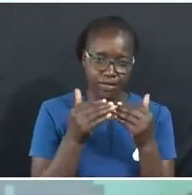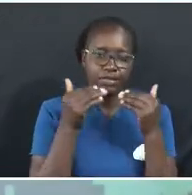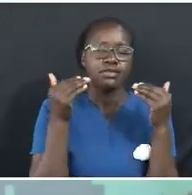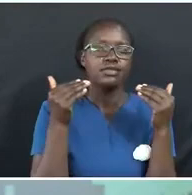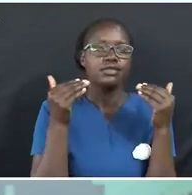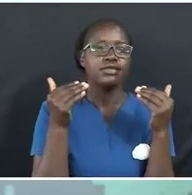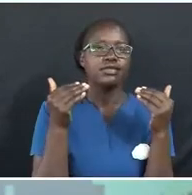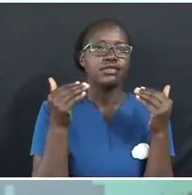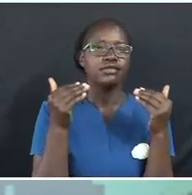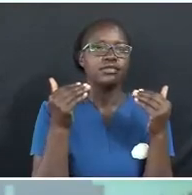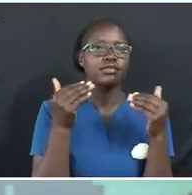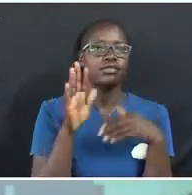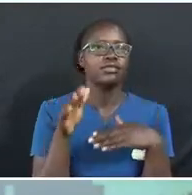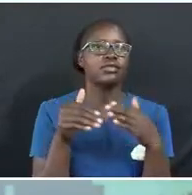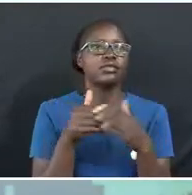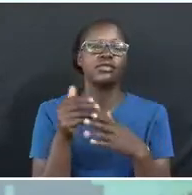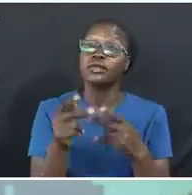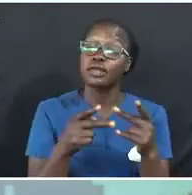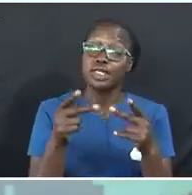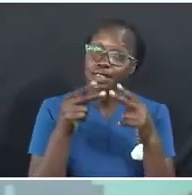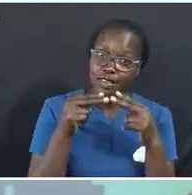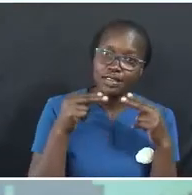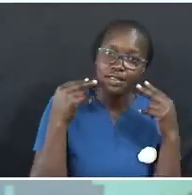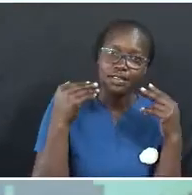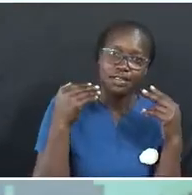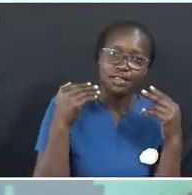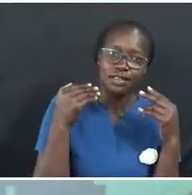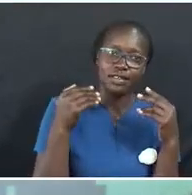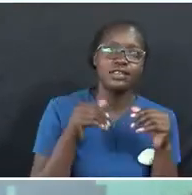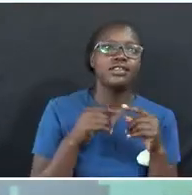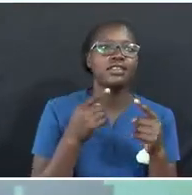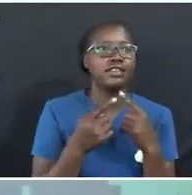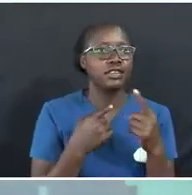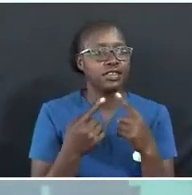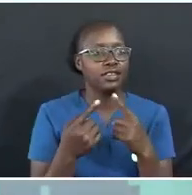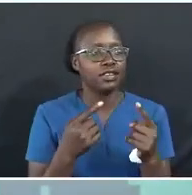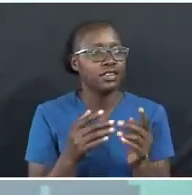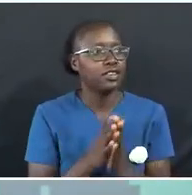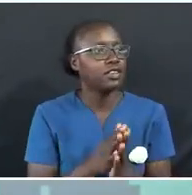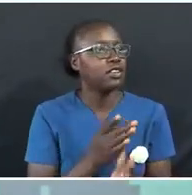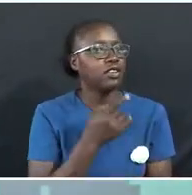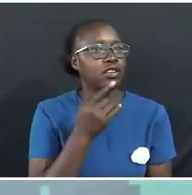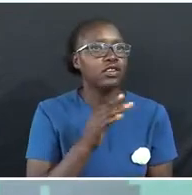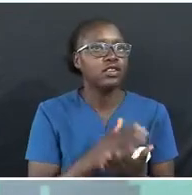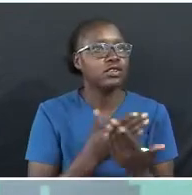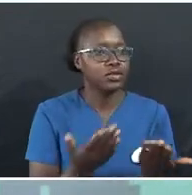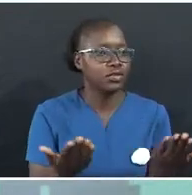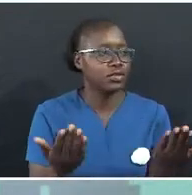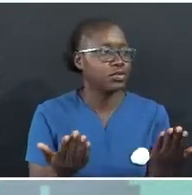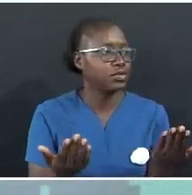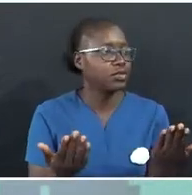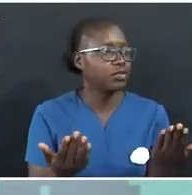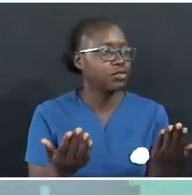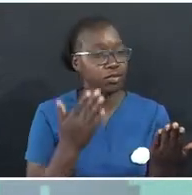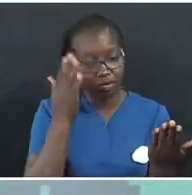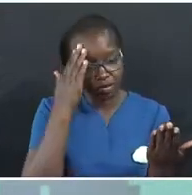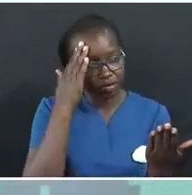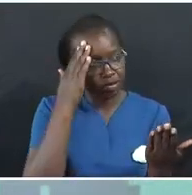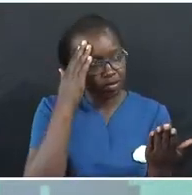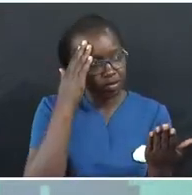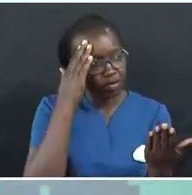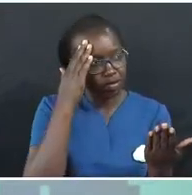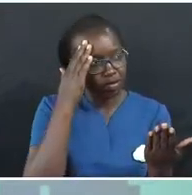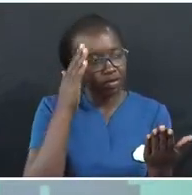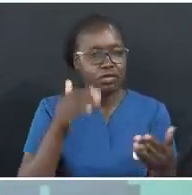minutes ago. Or they are in the process of smiling as even as I talk. They have been told something. And I know,